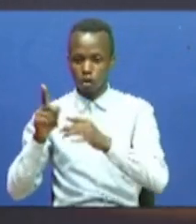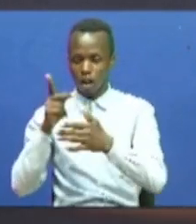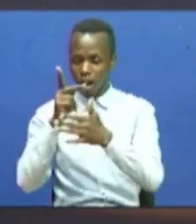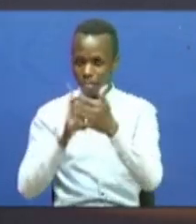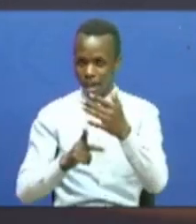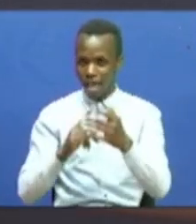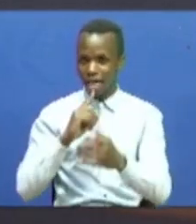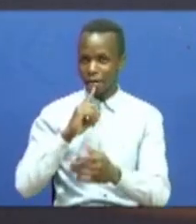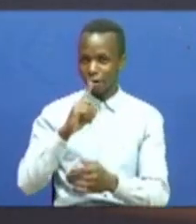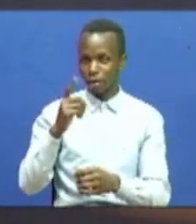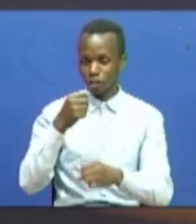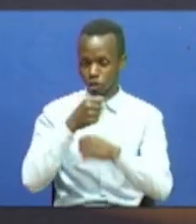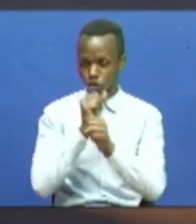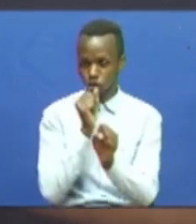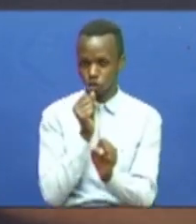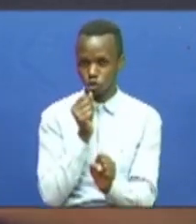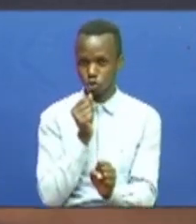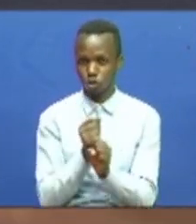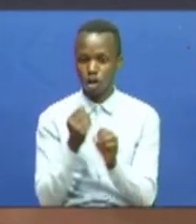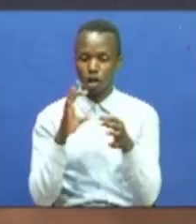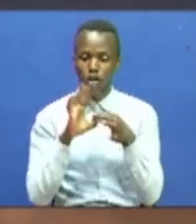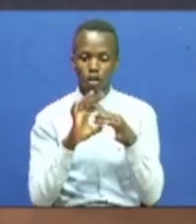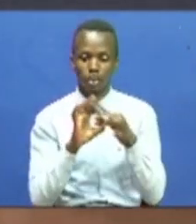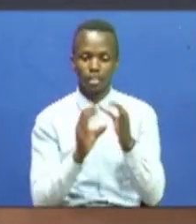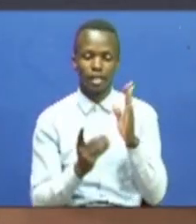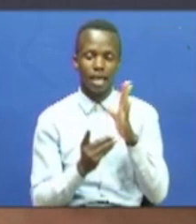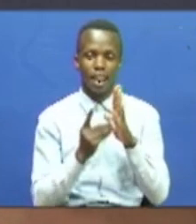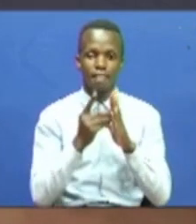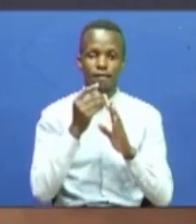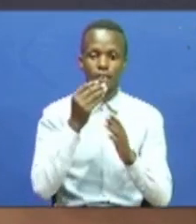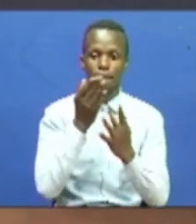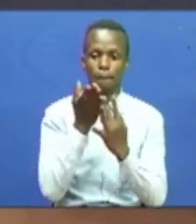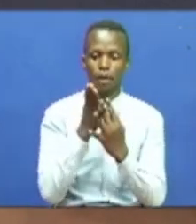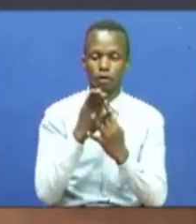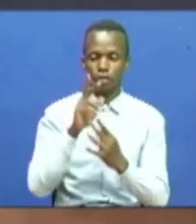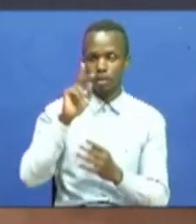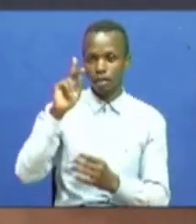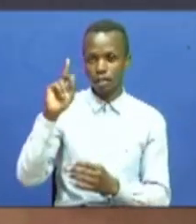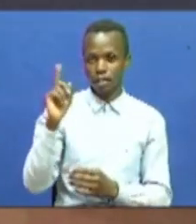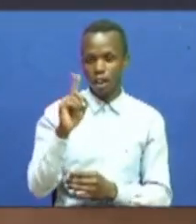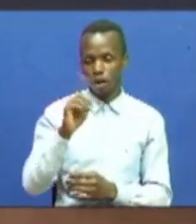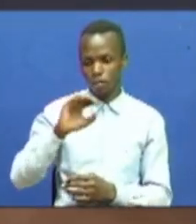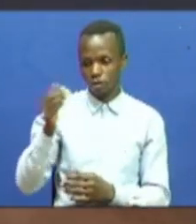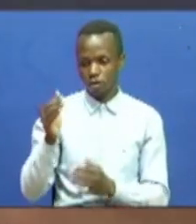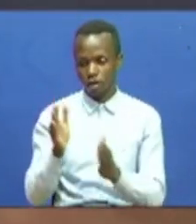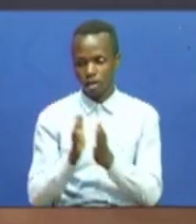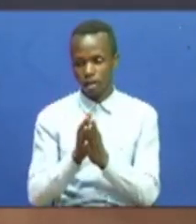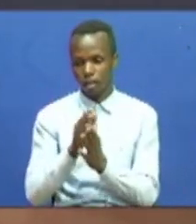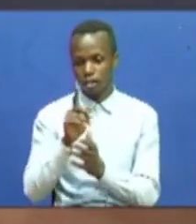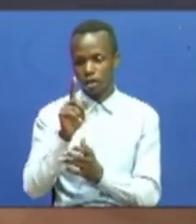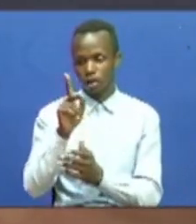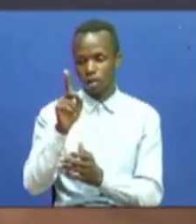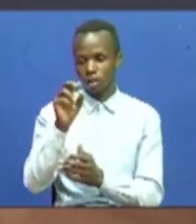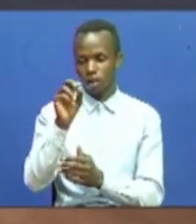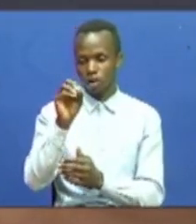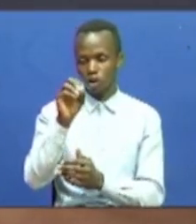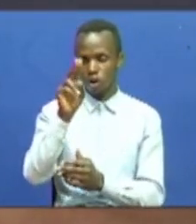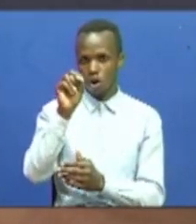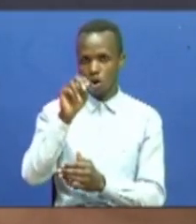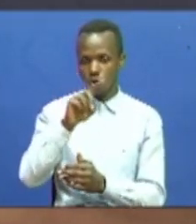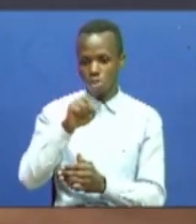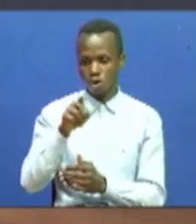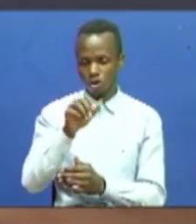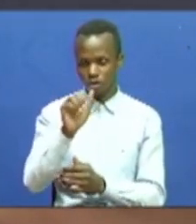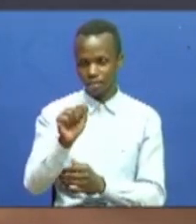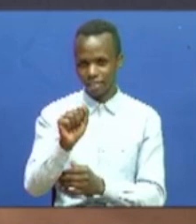able to enhance and improve connectivity between Nairobi City and Konza Technopolis and its environs. So that is